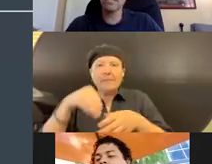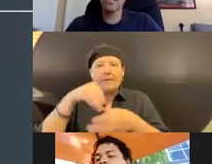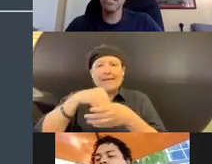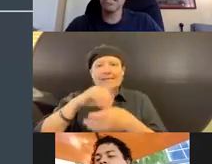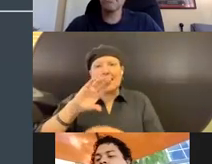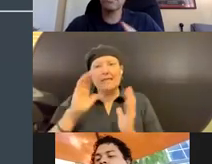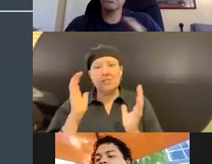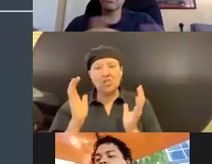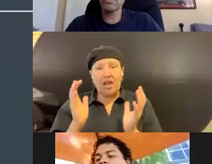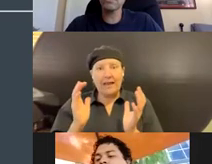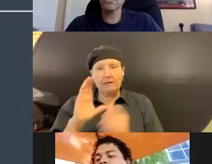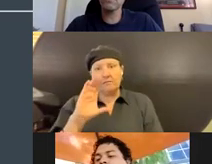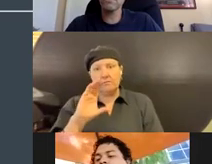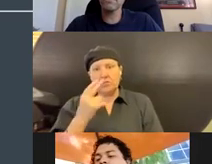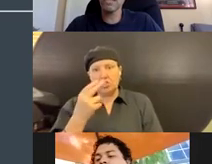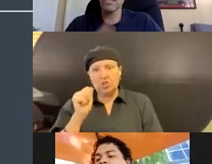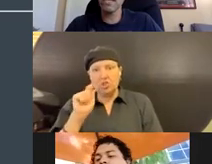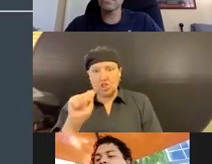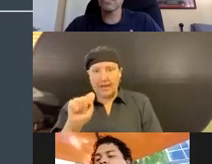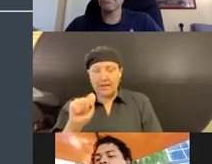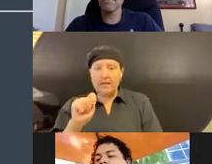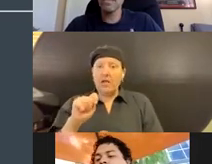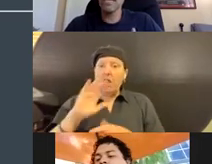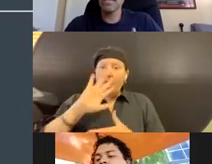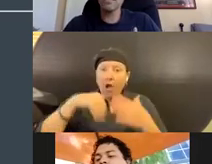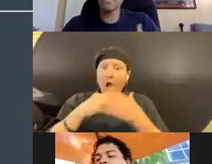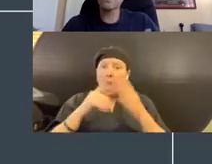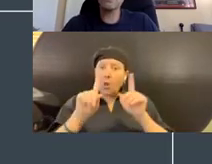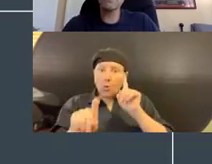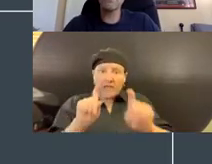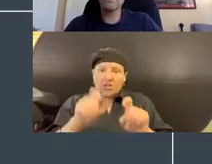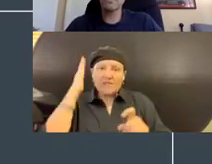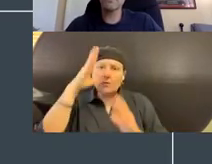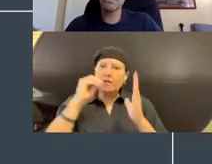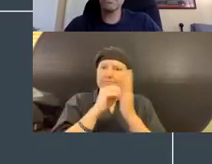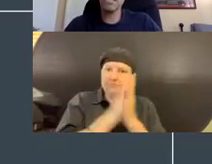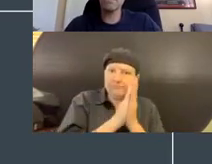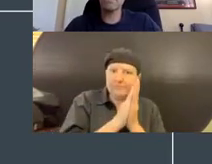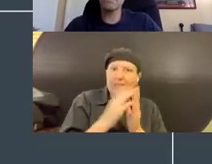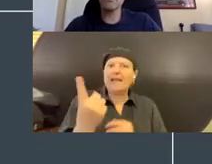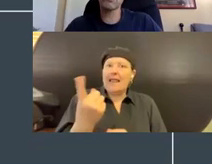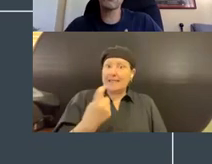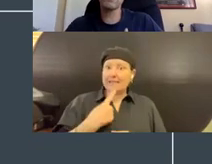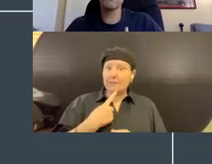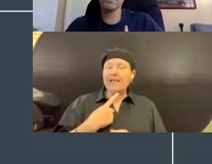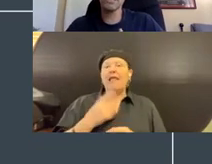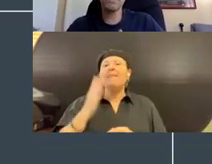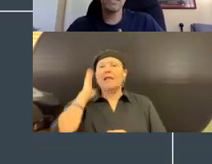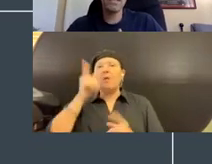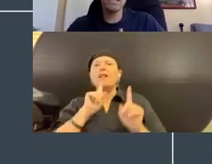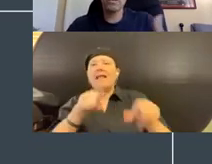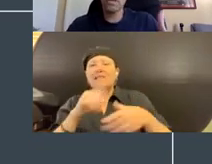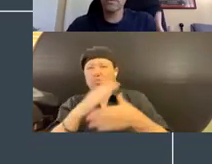end, he shoots the questions off to me and then I answer them. And the last couple of times that we've done it this way, it seems to work pretty